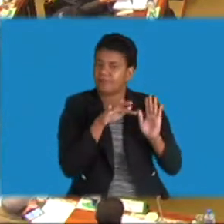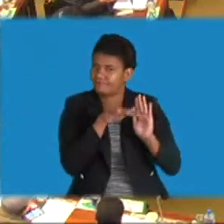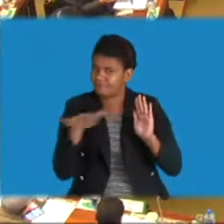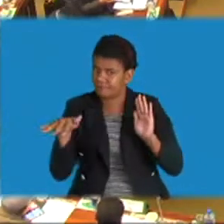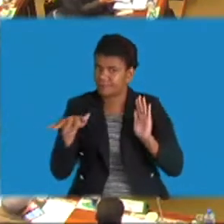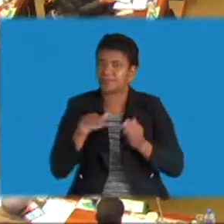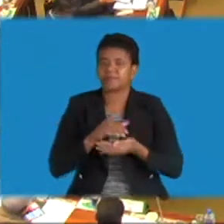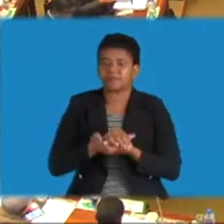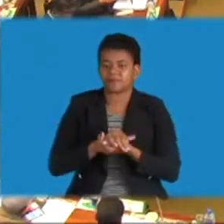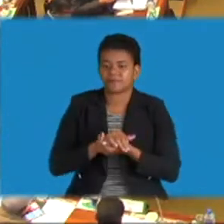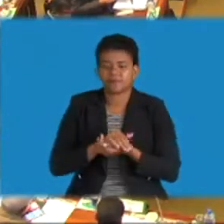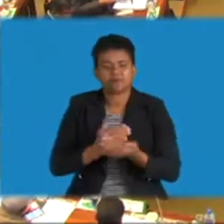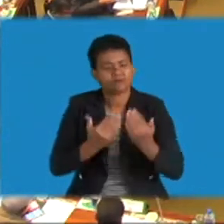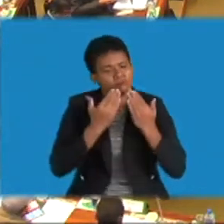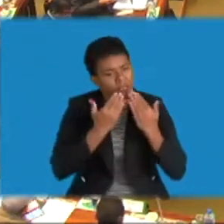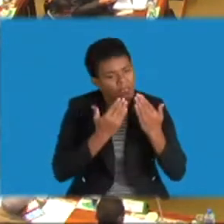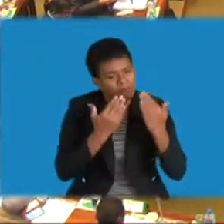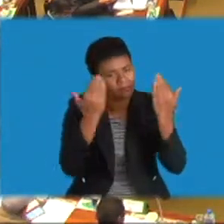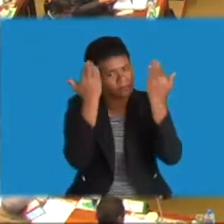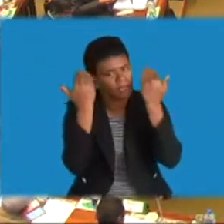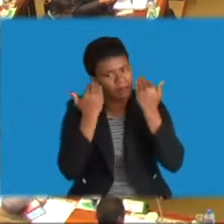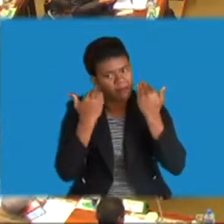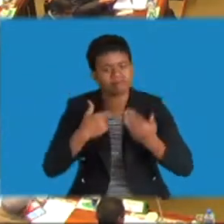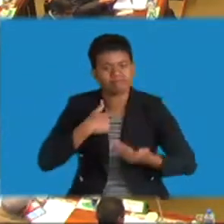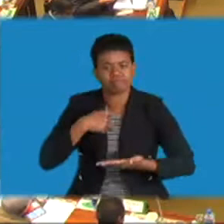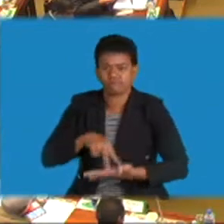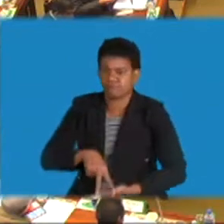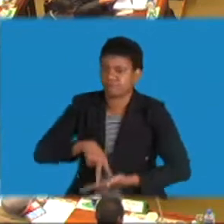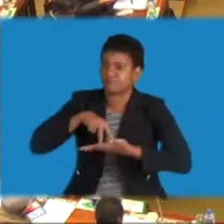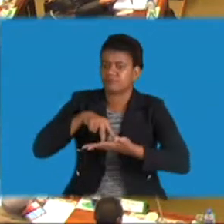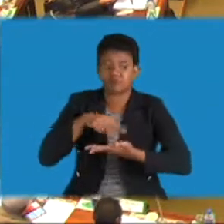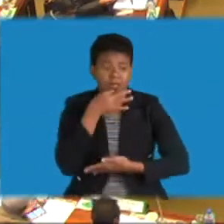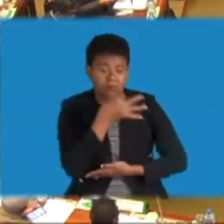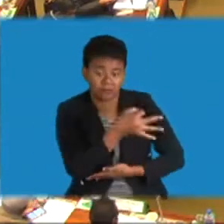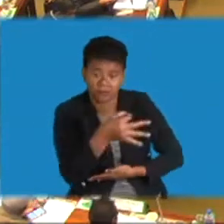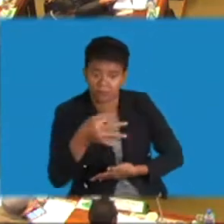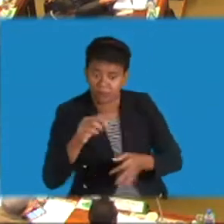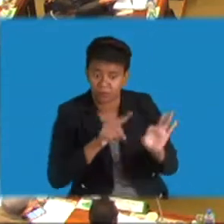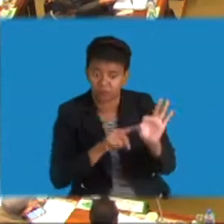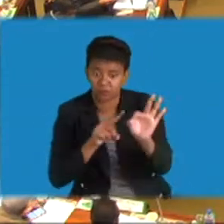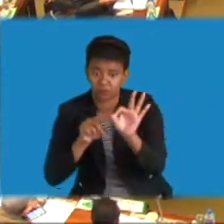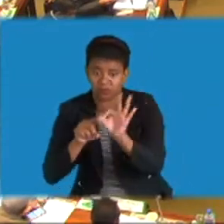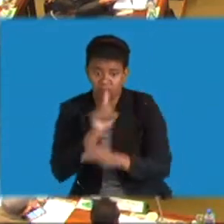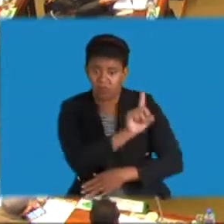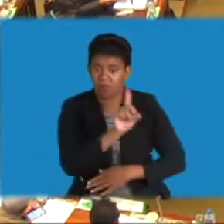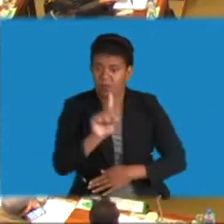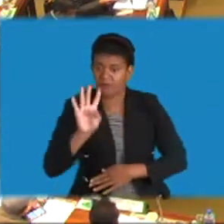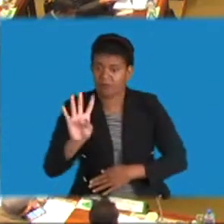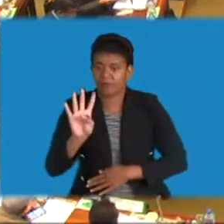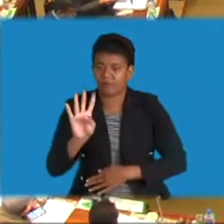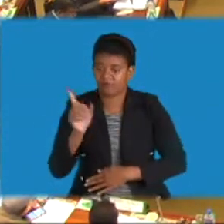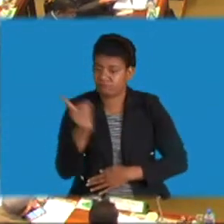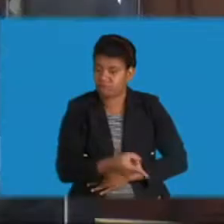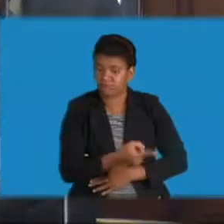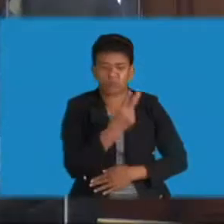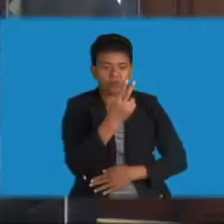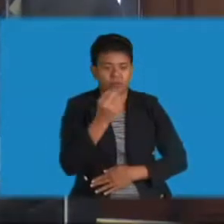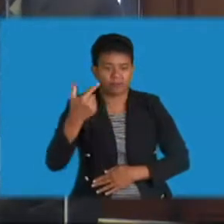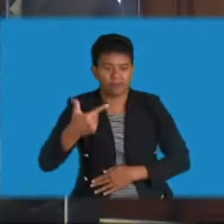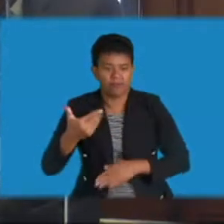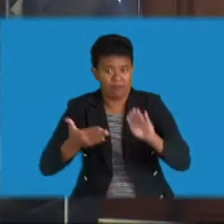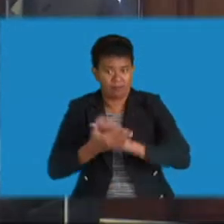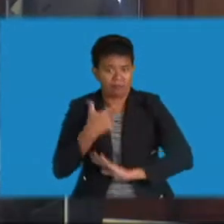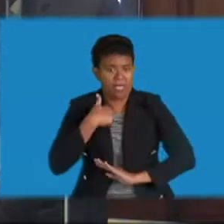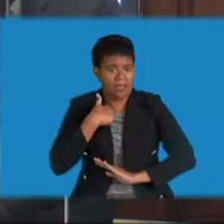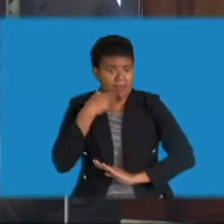Thank you, Madam Speaker. I rise to ask question number 114 of 2017 under my name to the Minister for